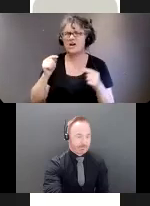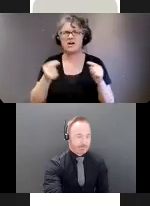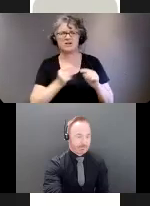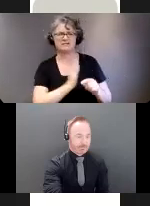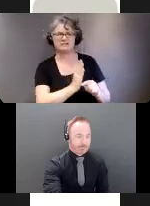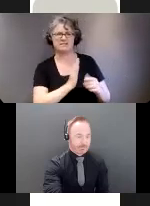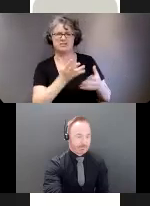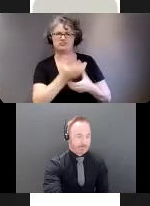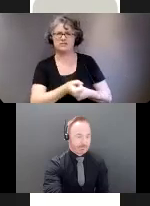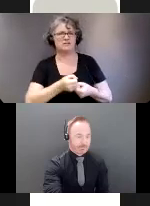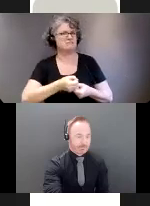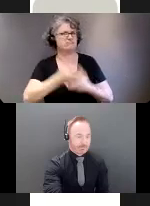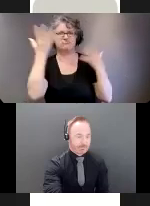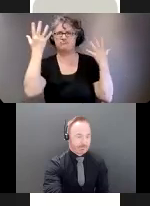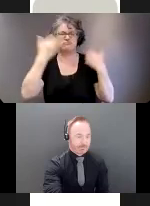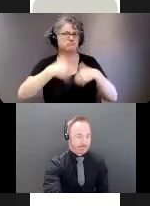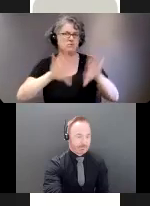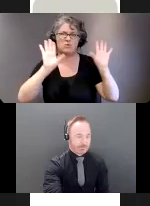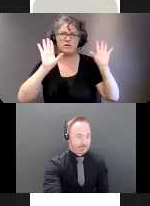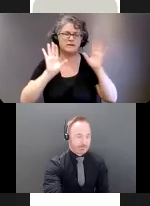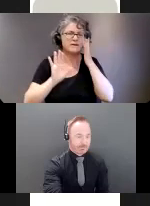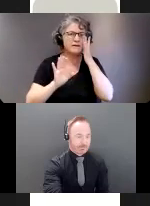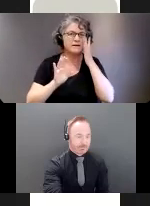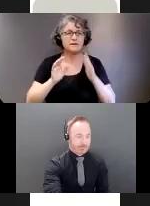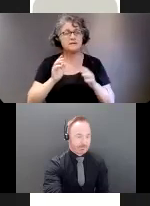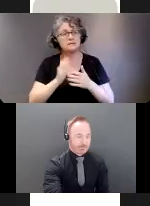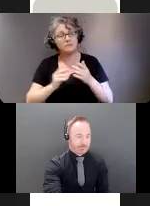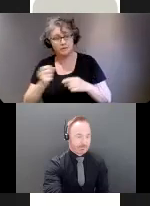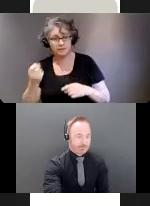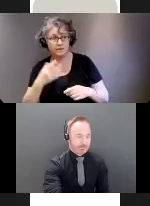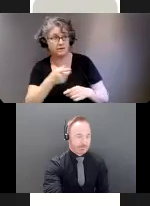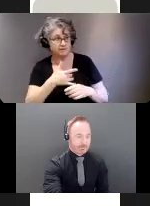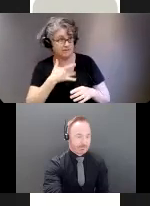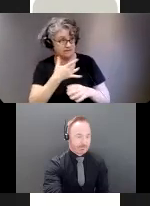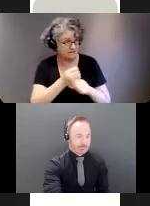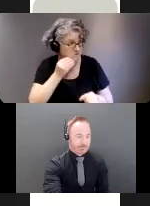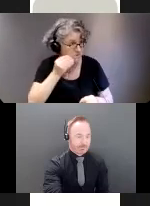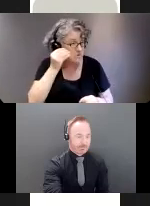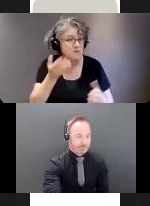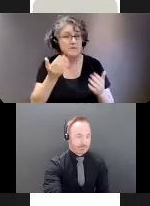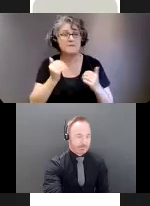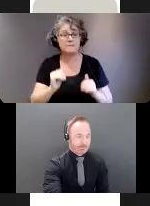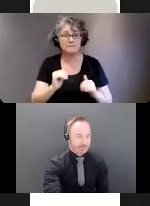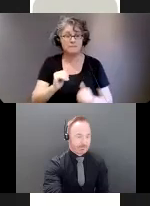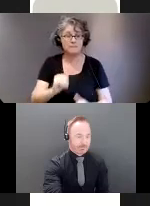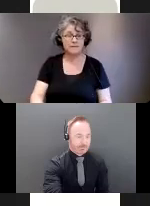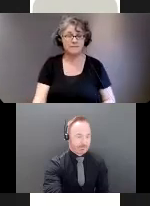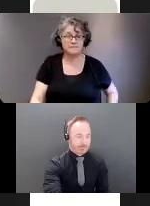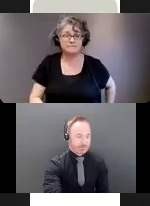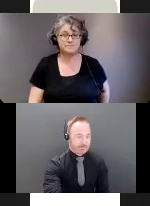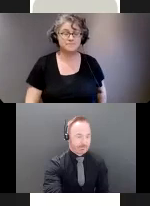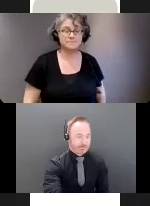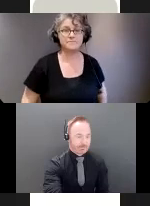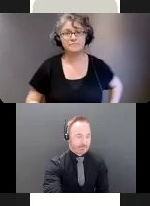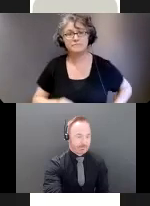with her. Some are saying, do you feel safe at home? Move on to a direct question. That's a great suggestion, Deborah. Most